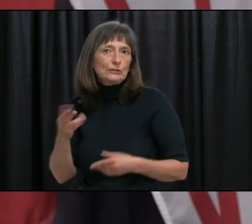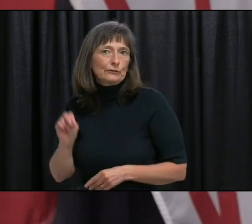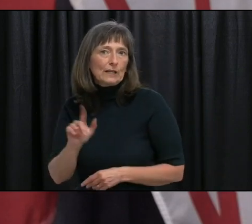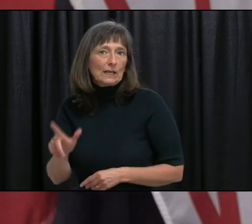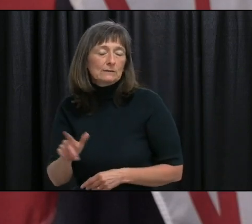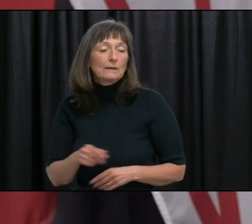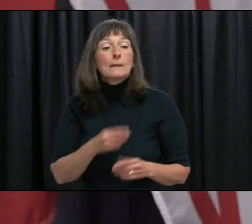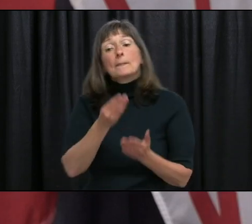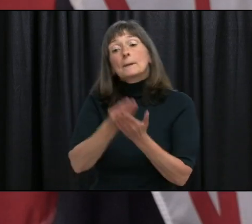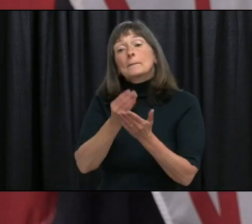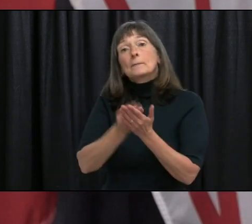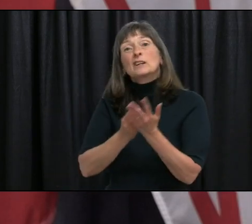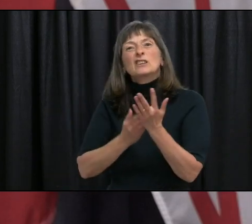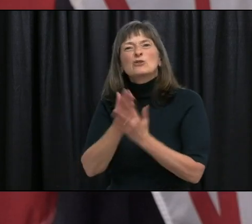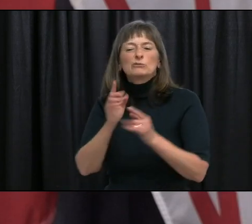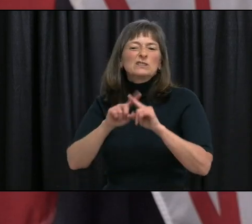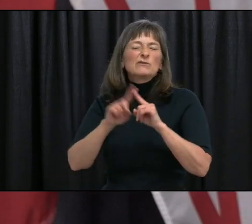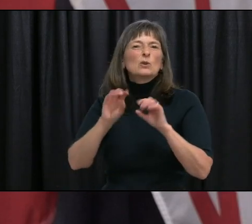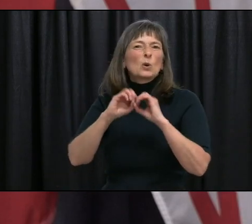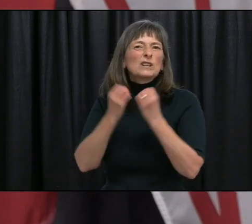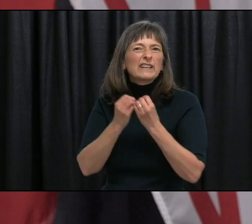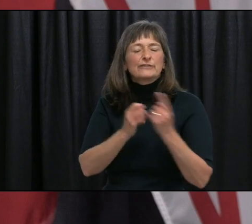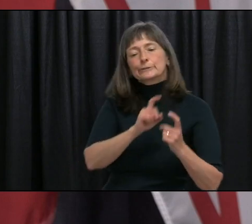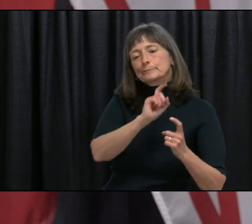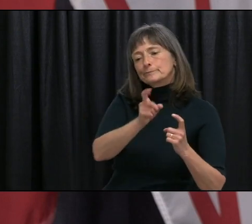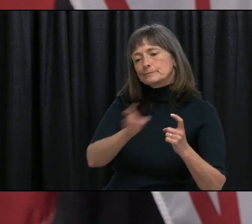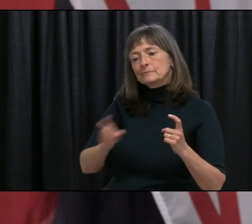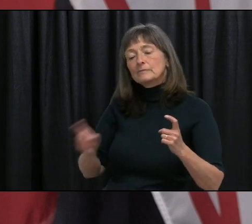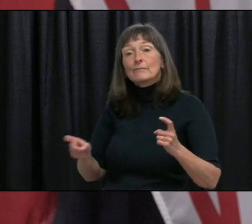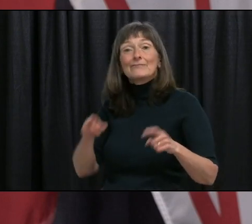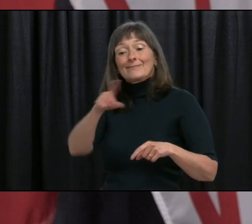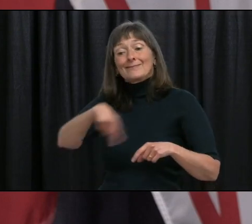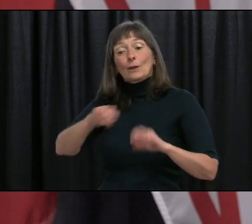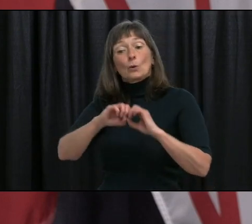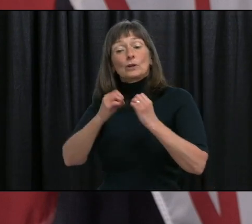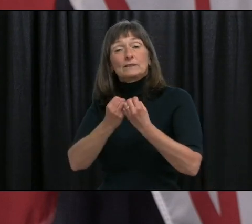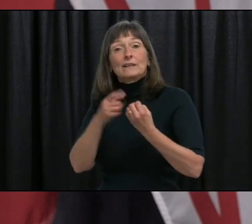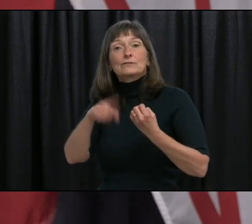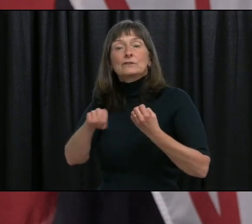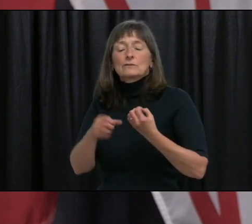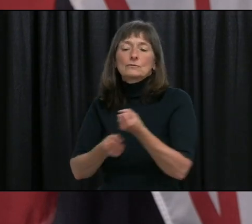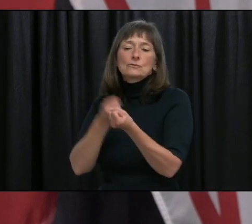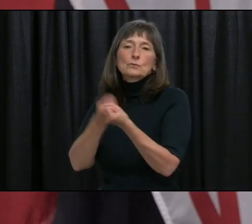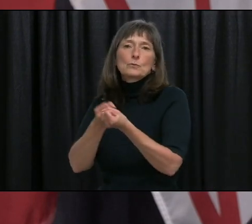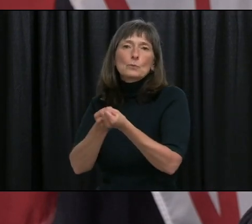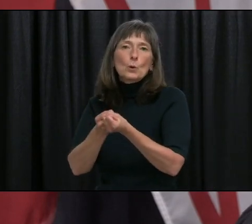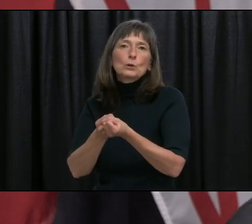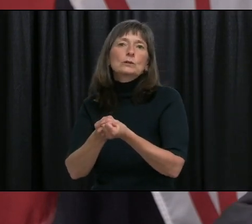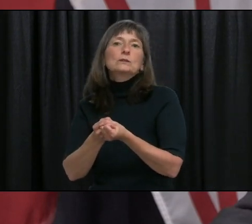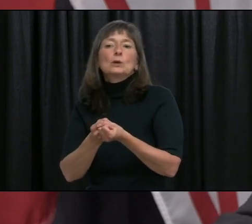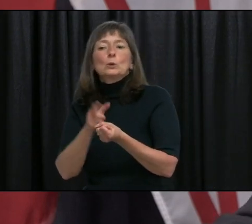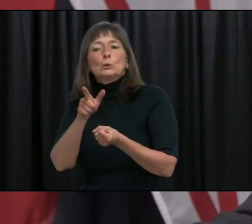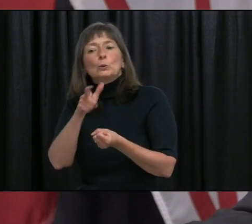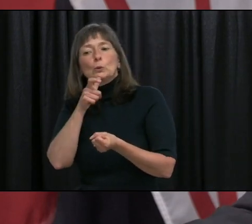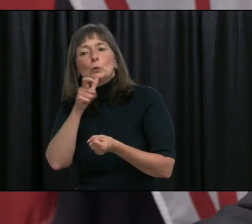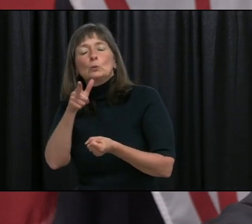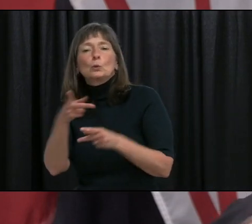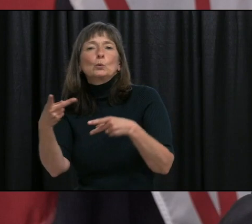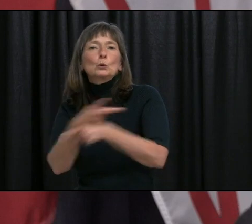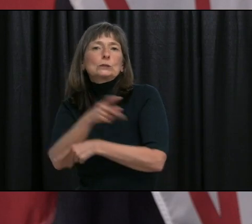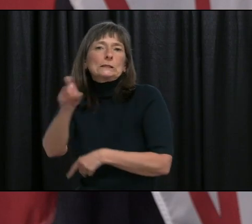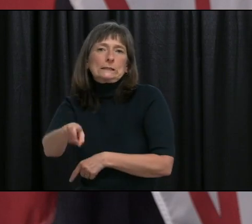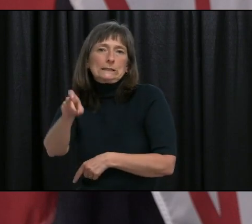will be dispersed to a number of organizations to make an immediate impact and help ease the burden of those that are in greatest